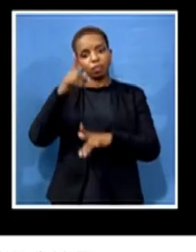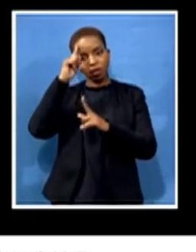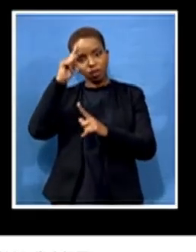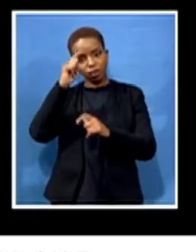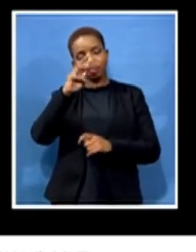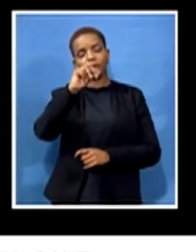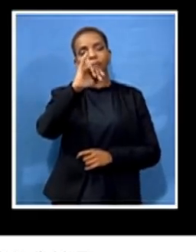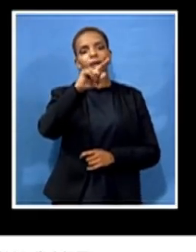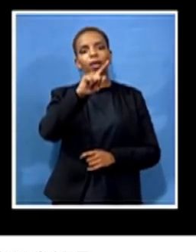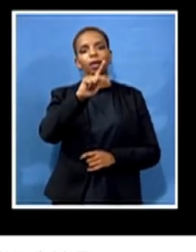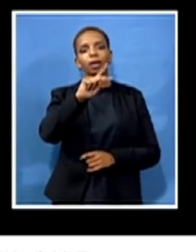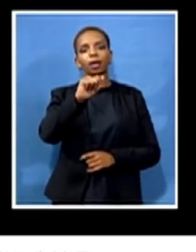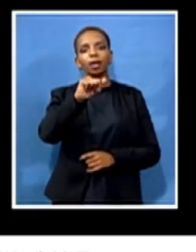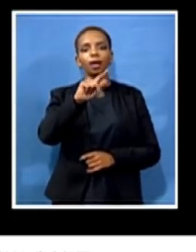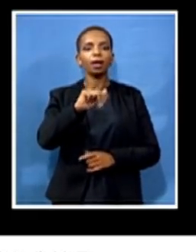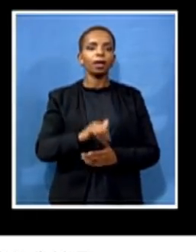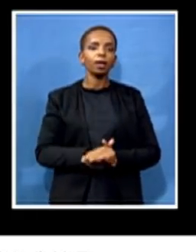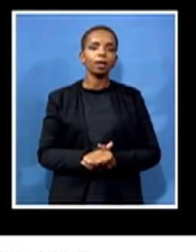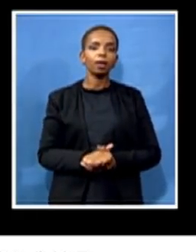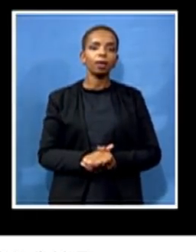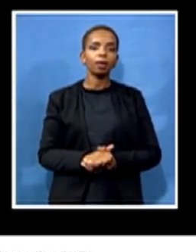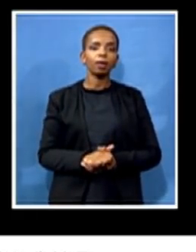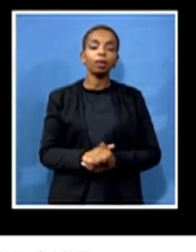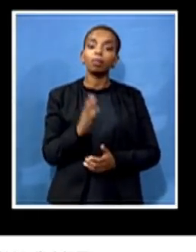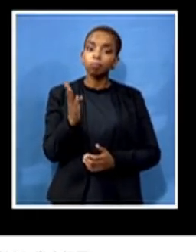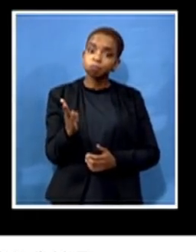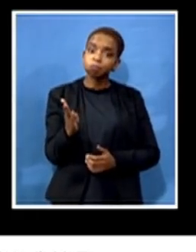Is the Honorable Mikalakis there?